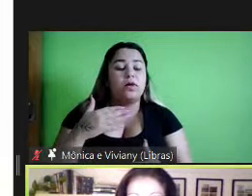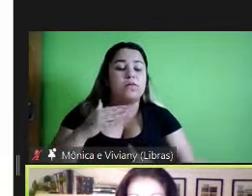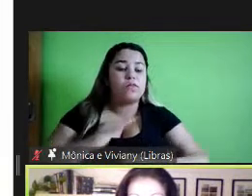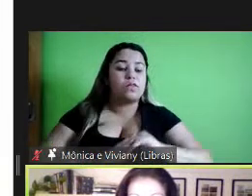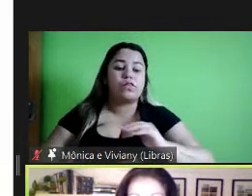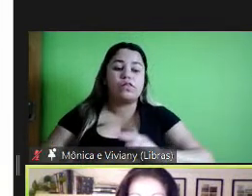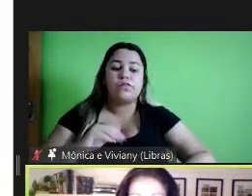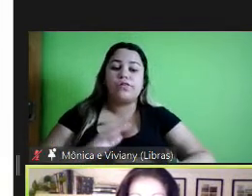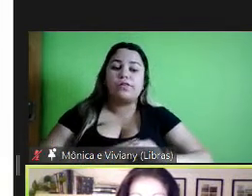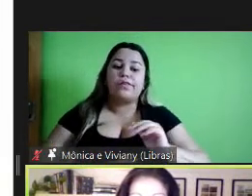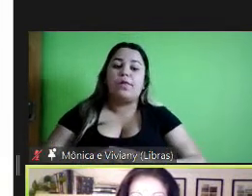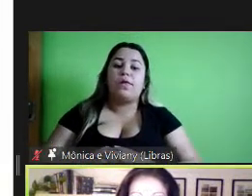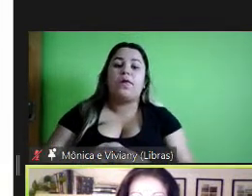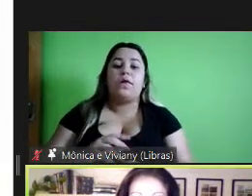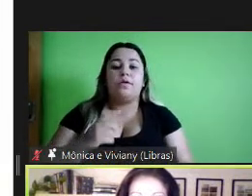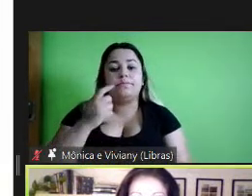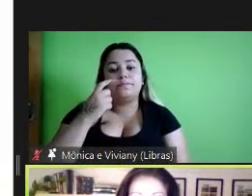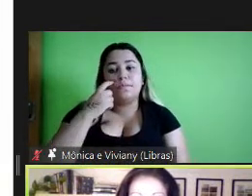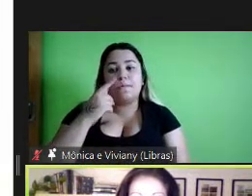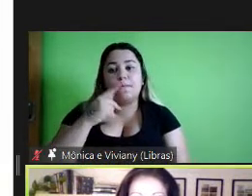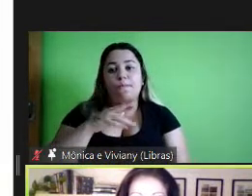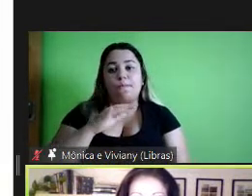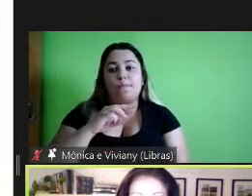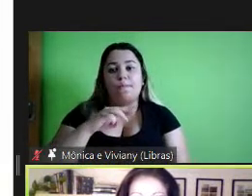and policymakers.